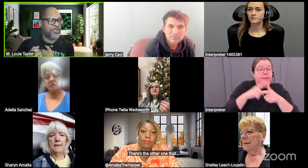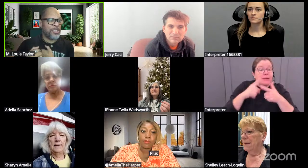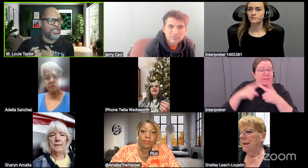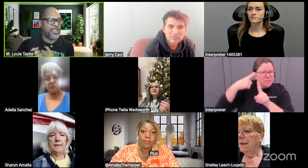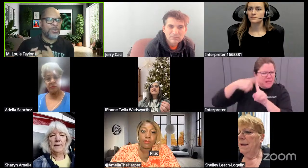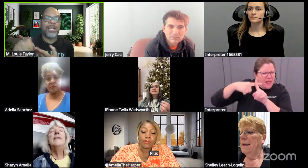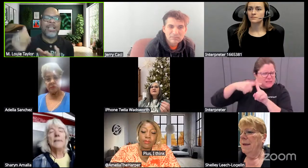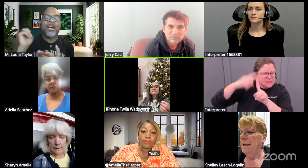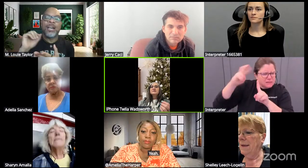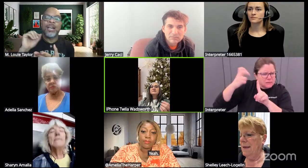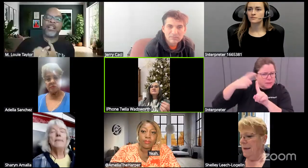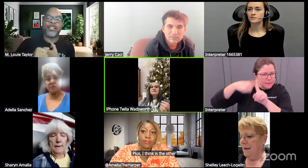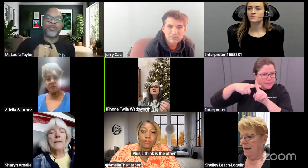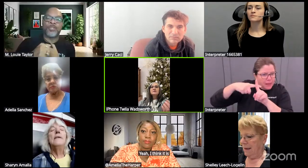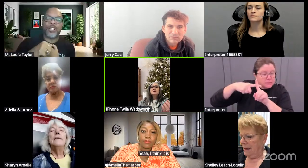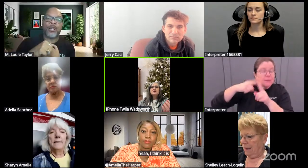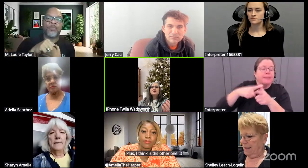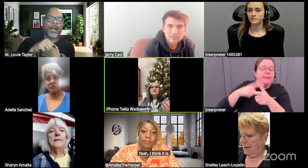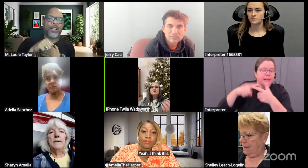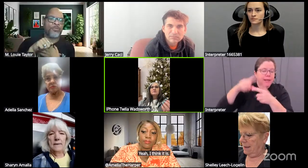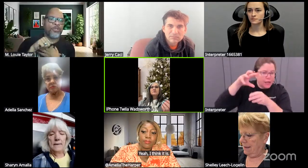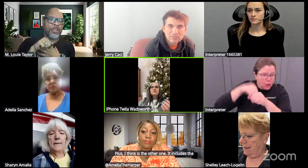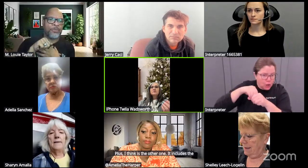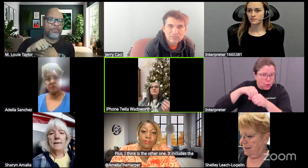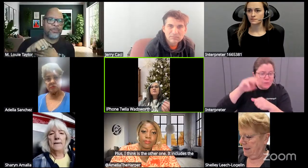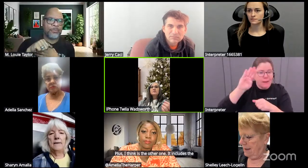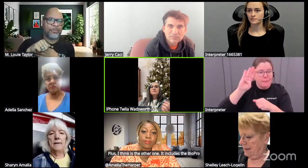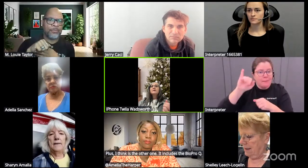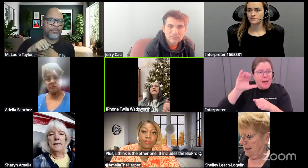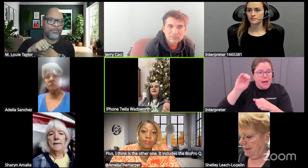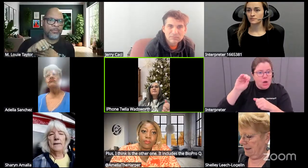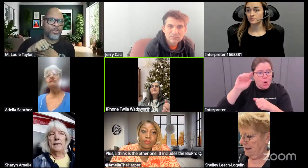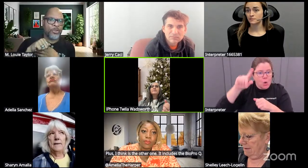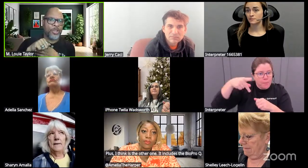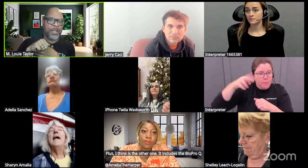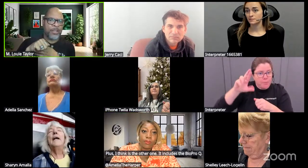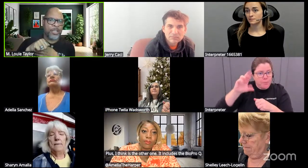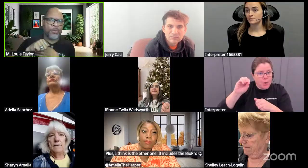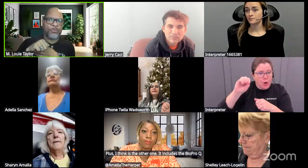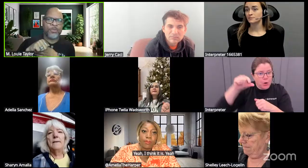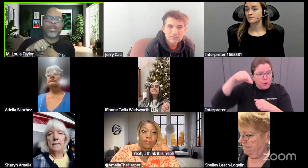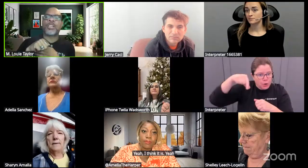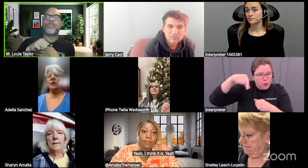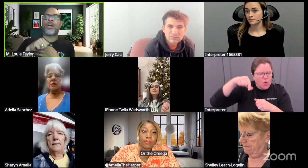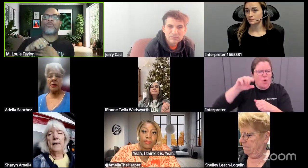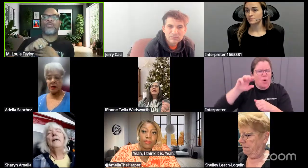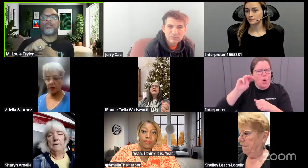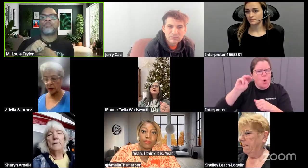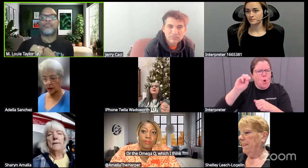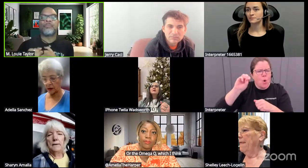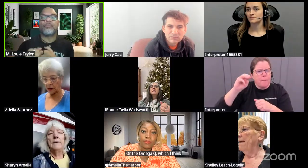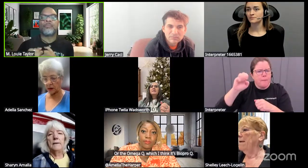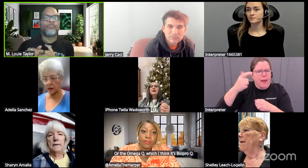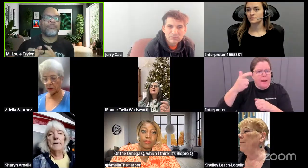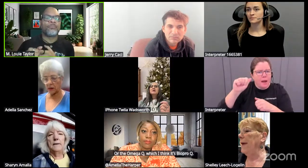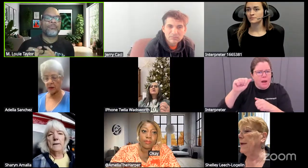think is yeah, the I other think one. it is. It includes the BioPro Q Yeah. or the Omega Q, which I think it's BioPro Omega Q.